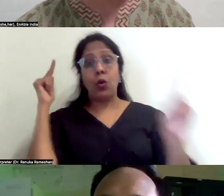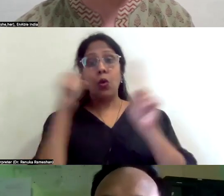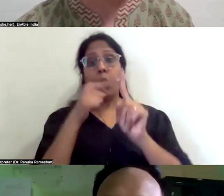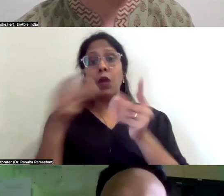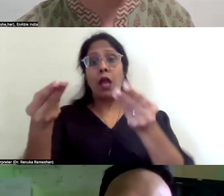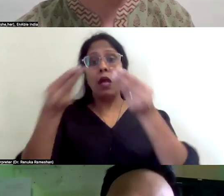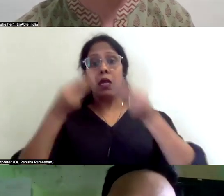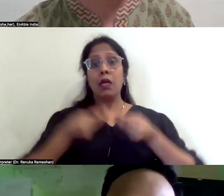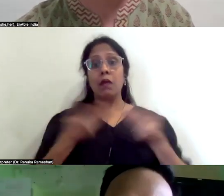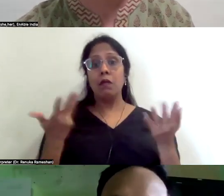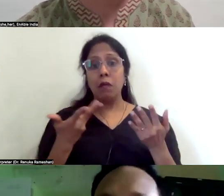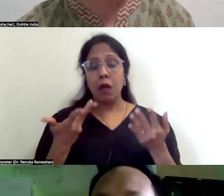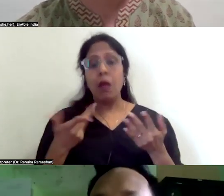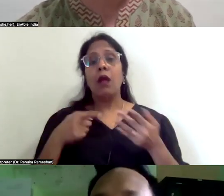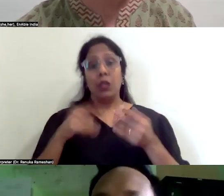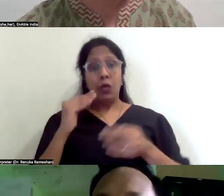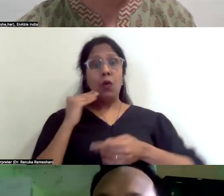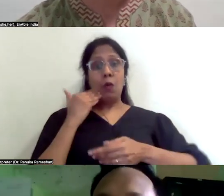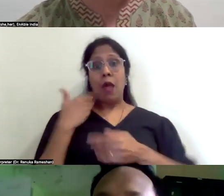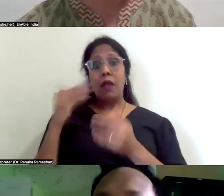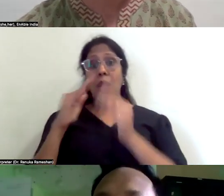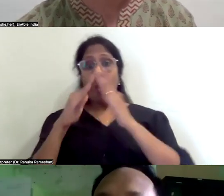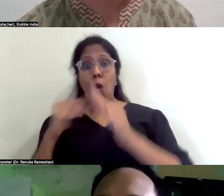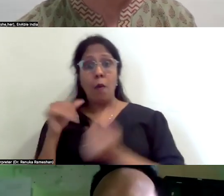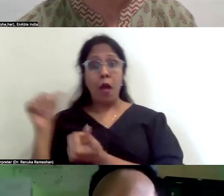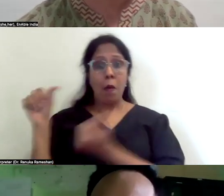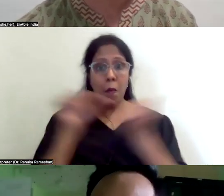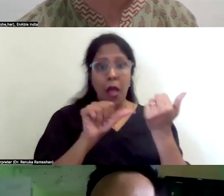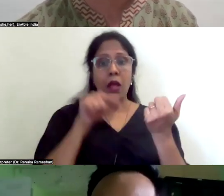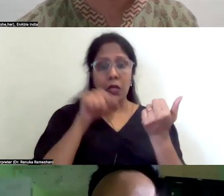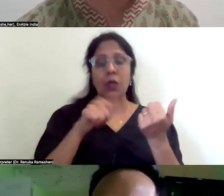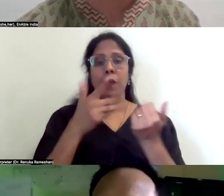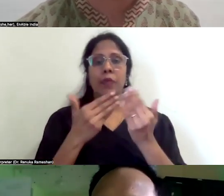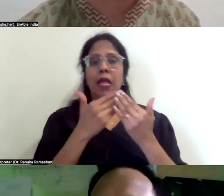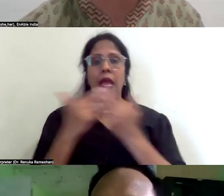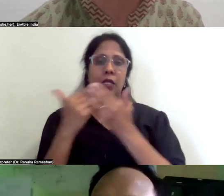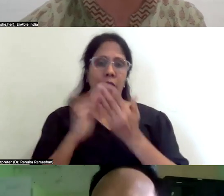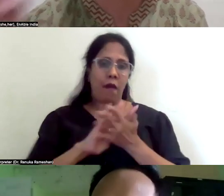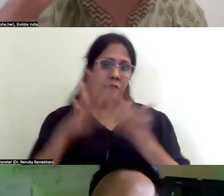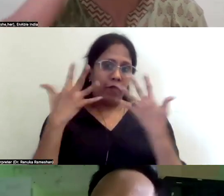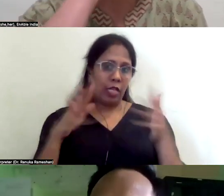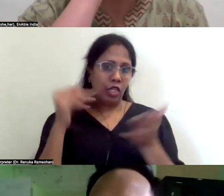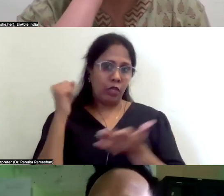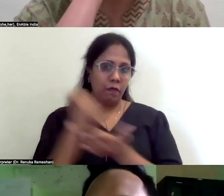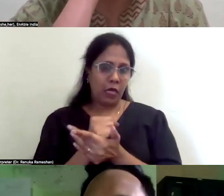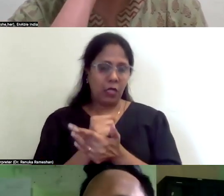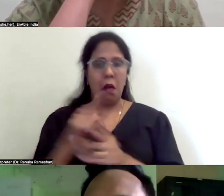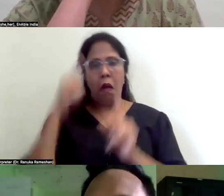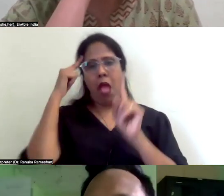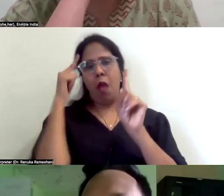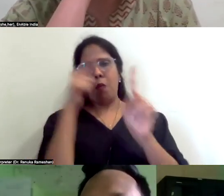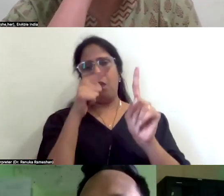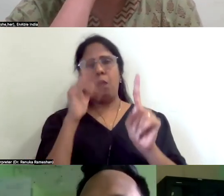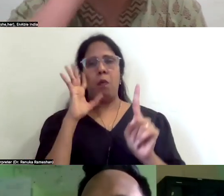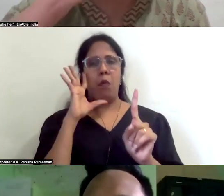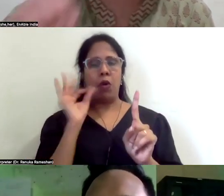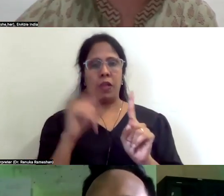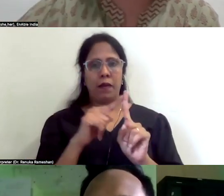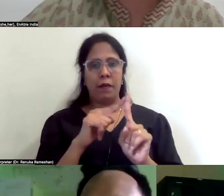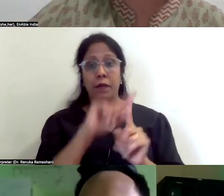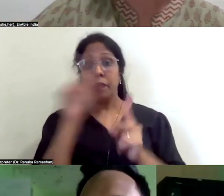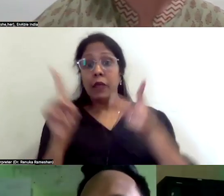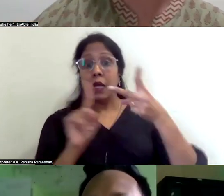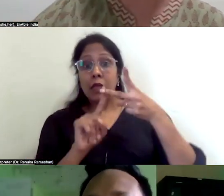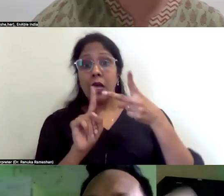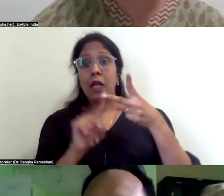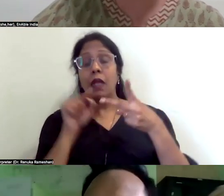have to, when you go home, first you have to complete your education. That will be your priority. And same thing, they have